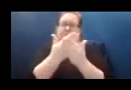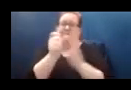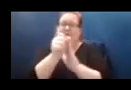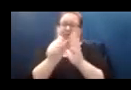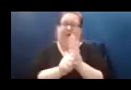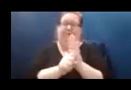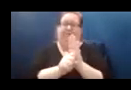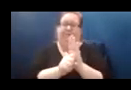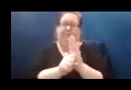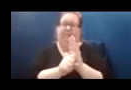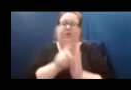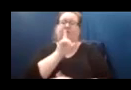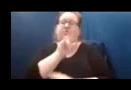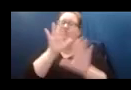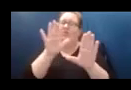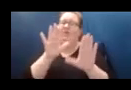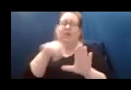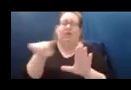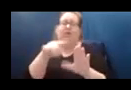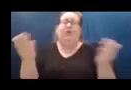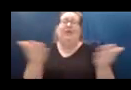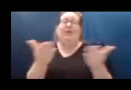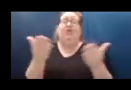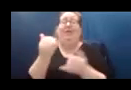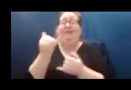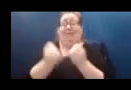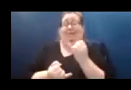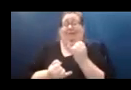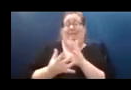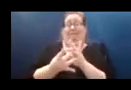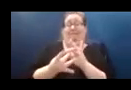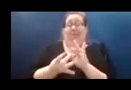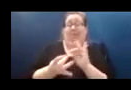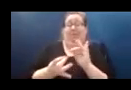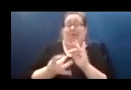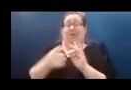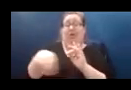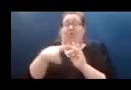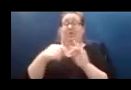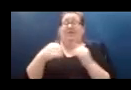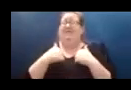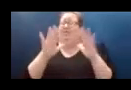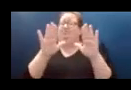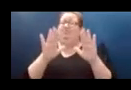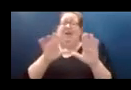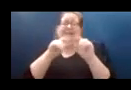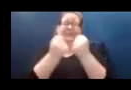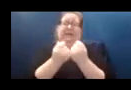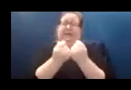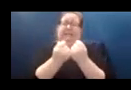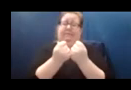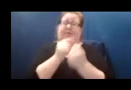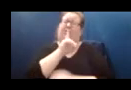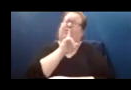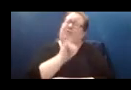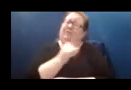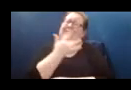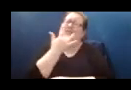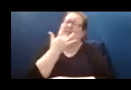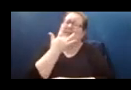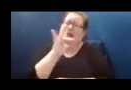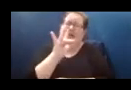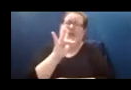really great that you're here. I'll just finish saying, you guys, you got a great team. You're really lucky